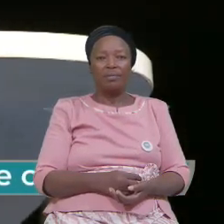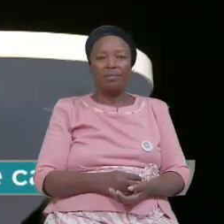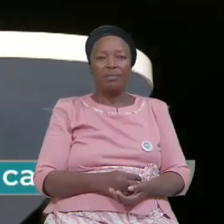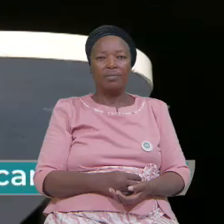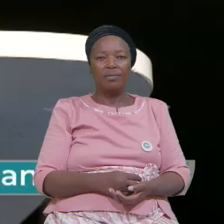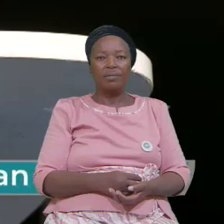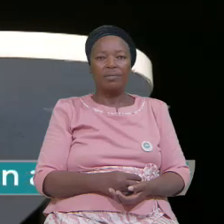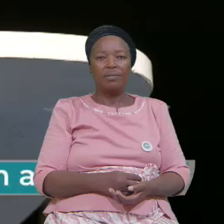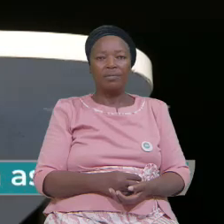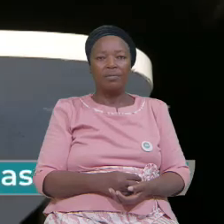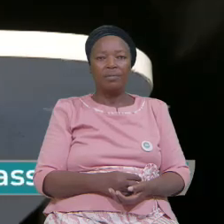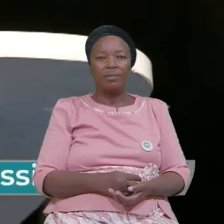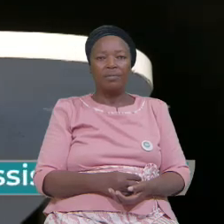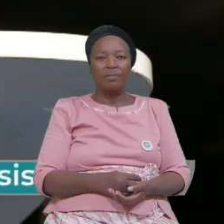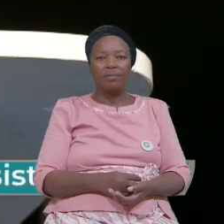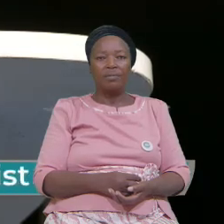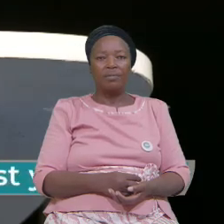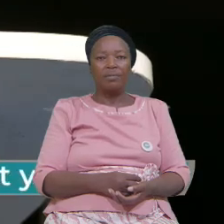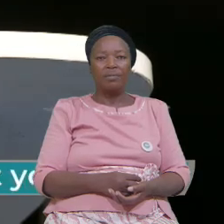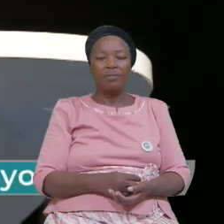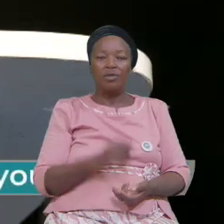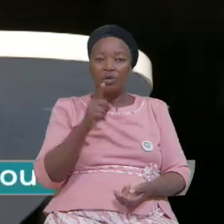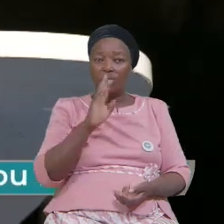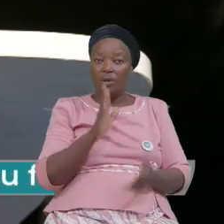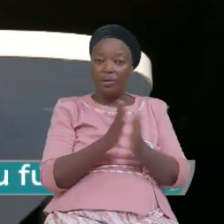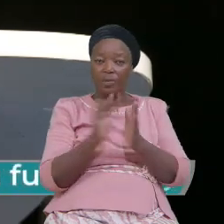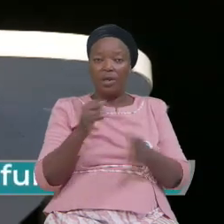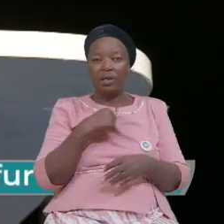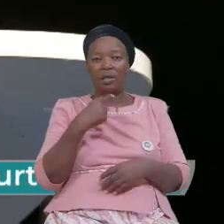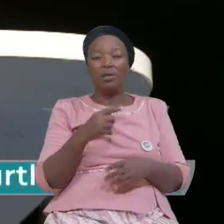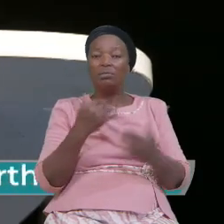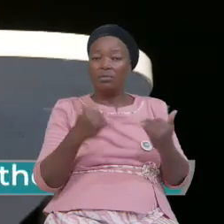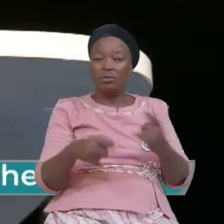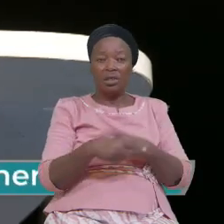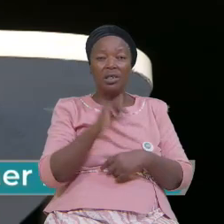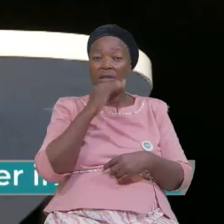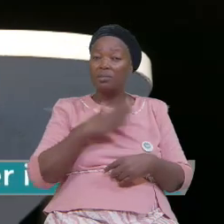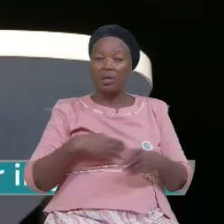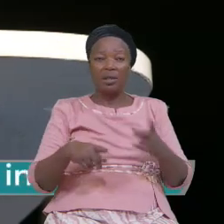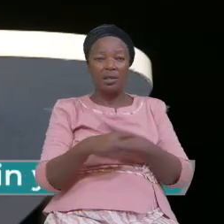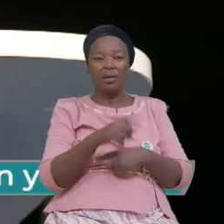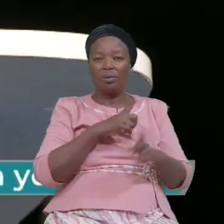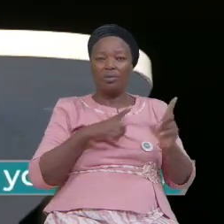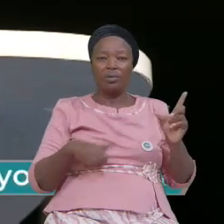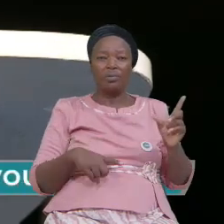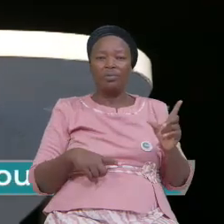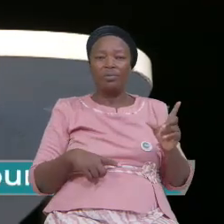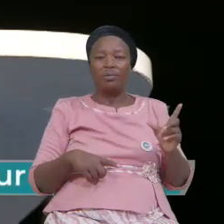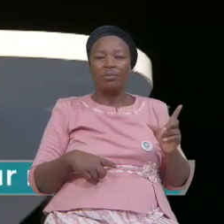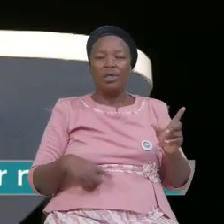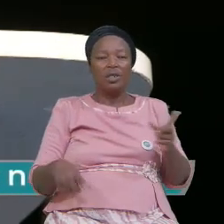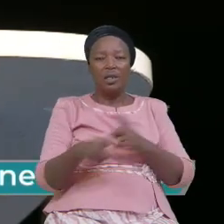You are praying. I say, today is my day, day of